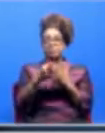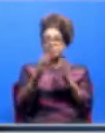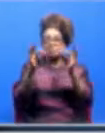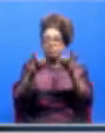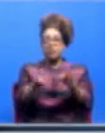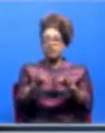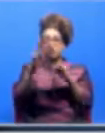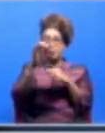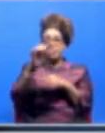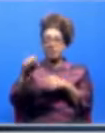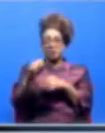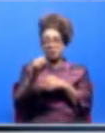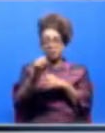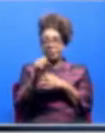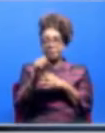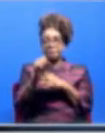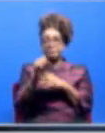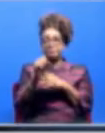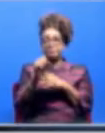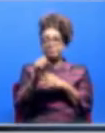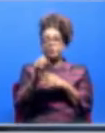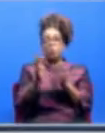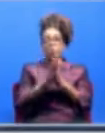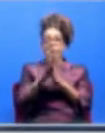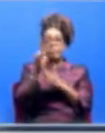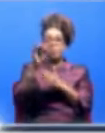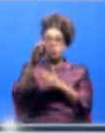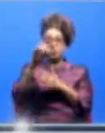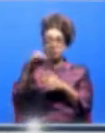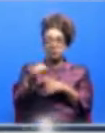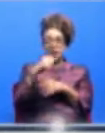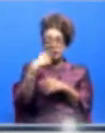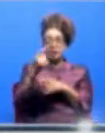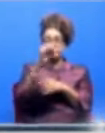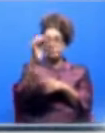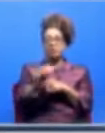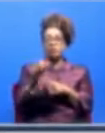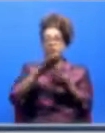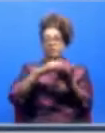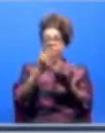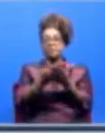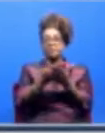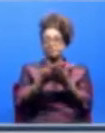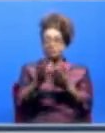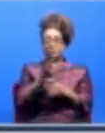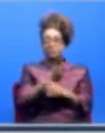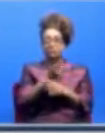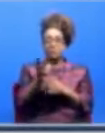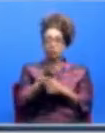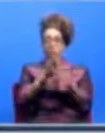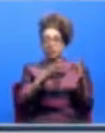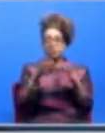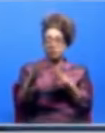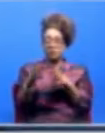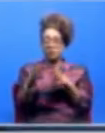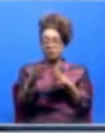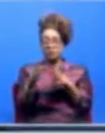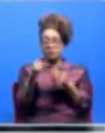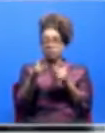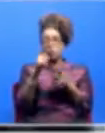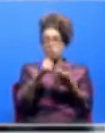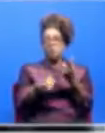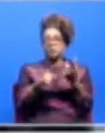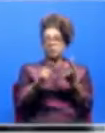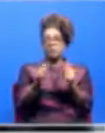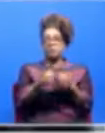in treasury bills, okay, and treasury bonds, 100% of the fund. So in those two asset categories. So that's